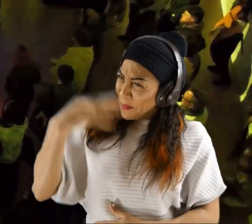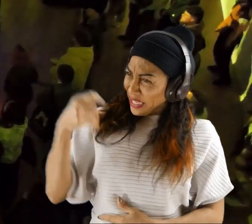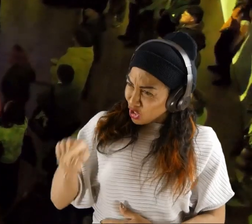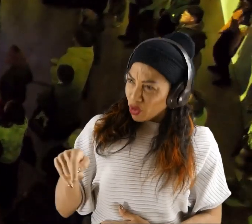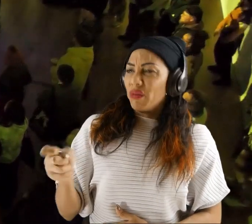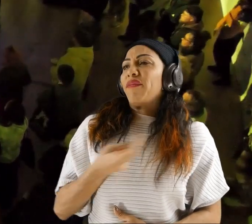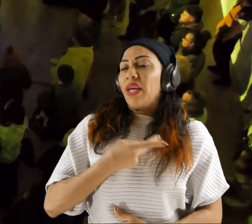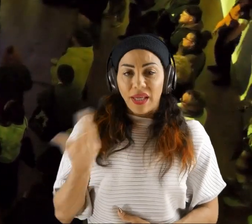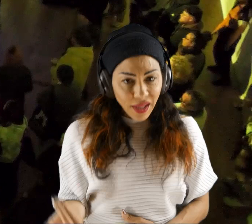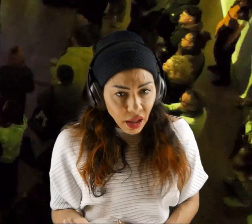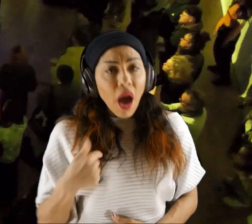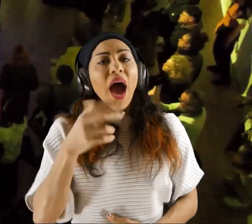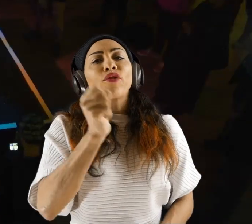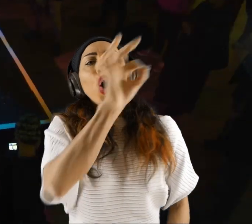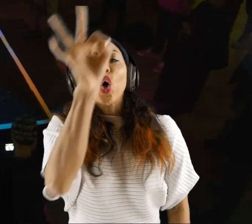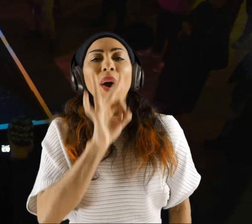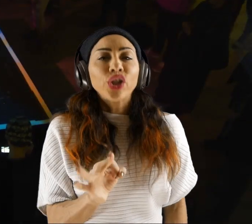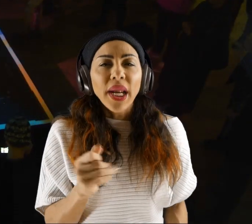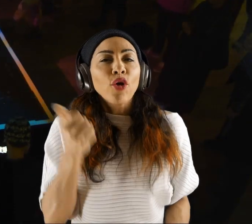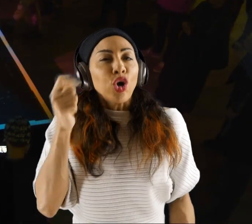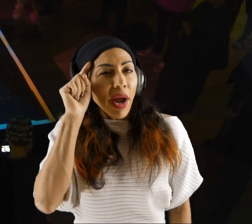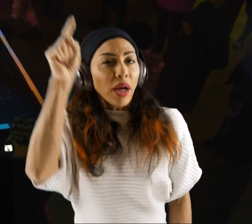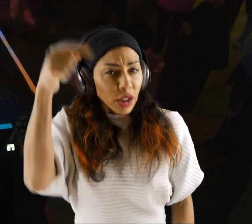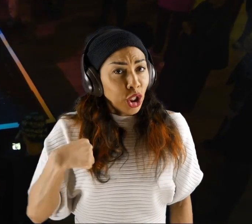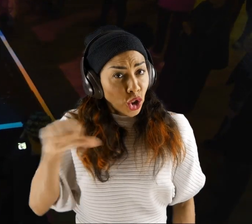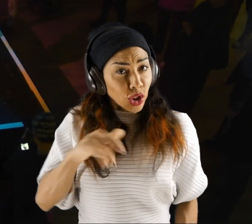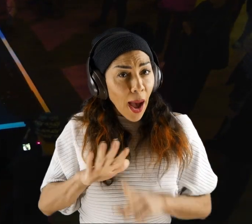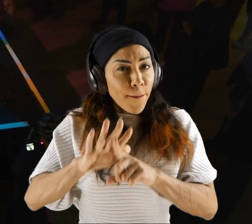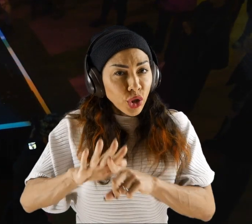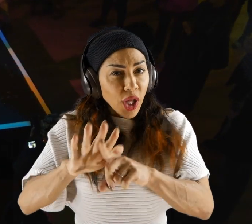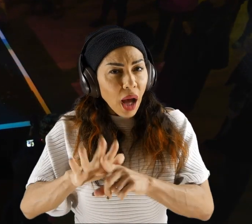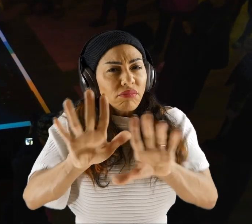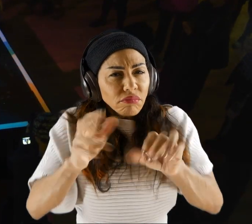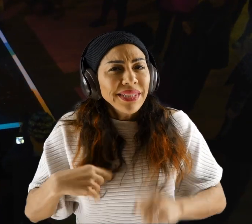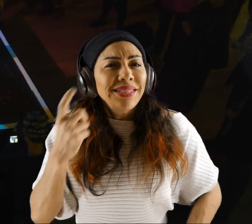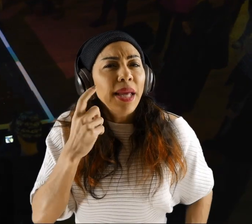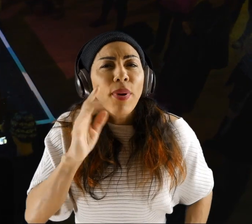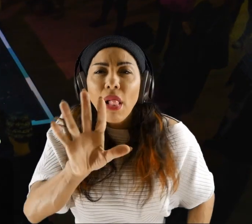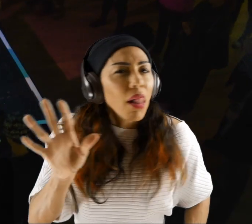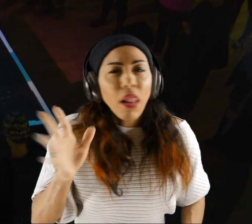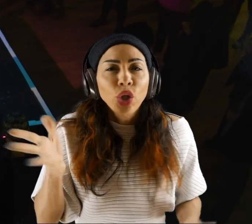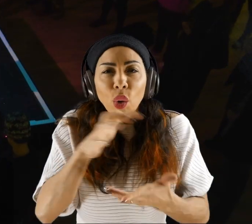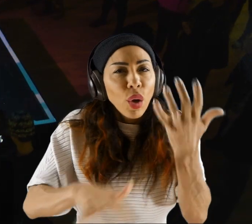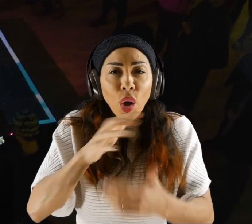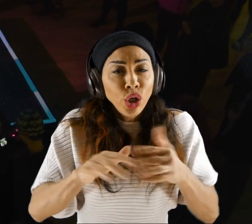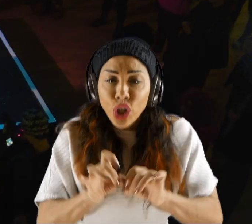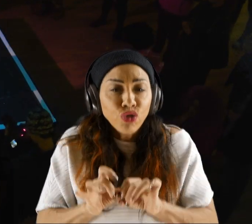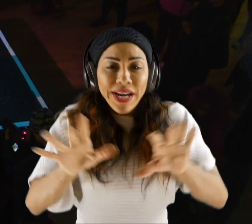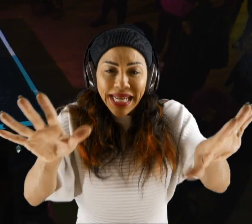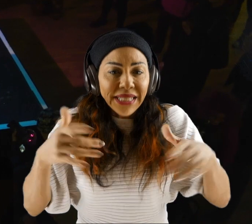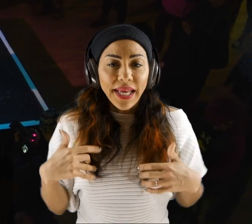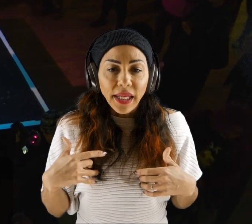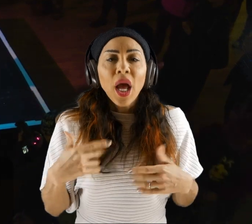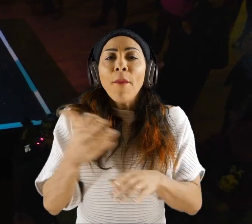I got a question, I had a great idea, but you think I should push that? First of all, keep it simple. Don't complicate things, just release it now before the